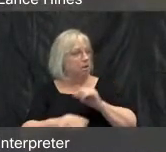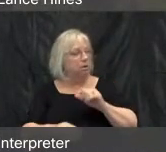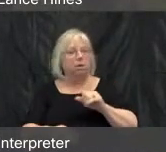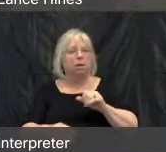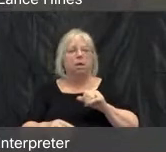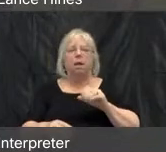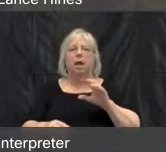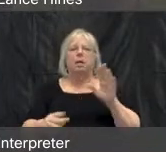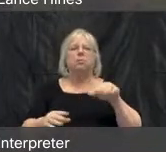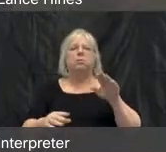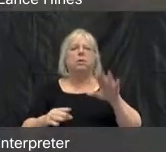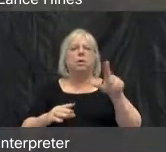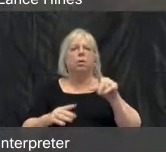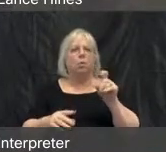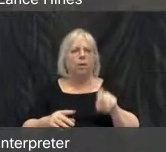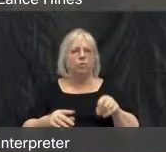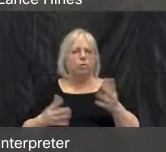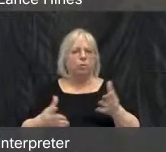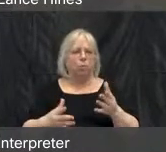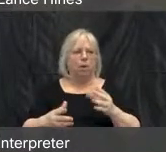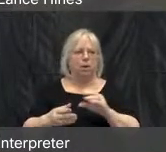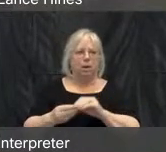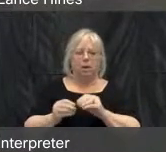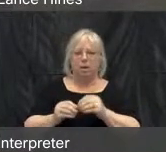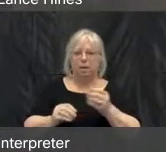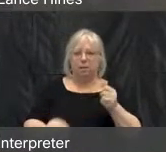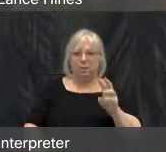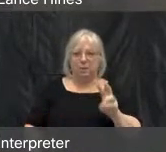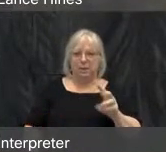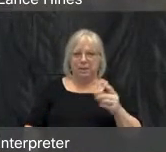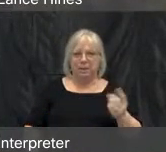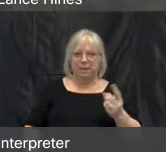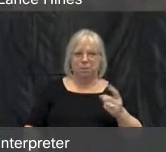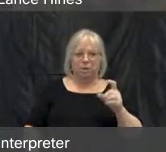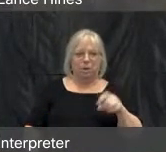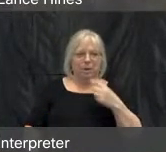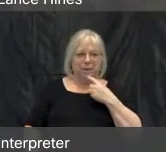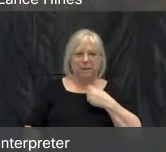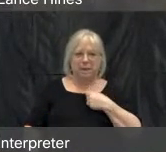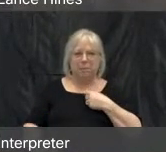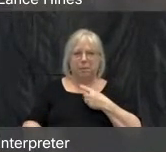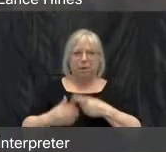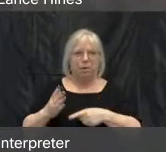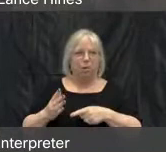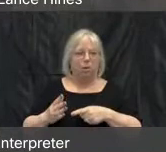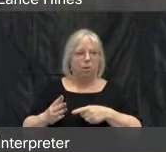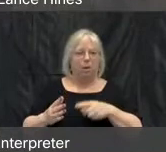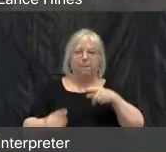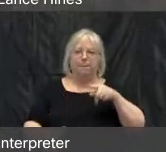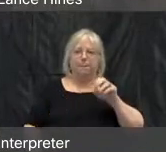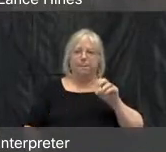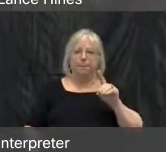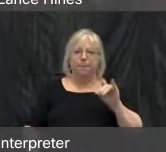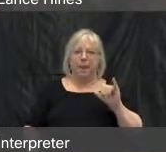what question, just so we're... Okay, on number 16, someone needs to tell me what a pedicab